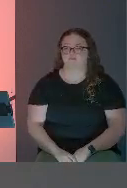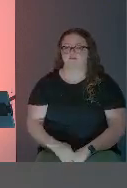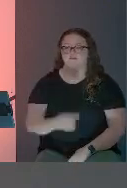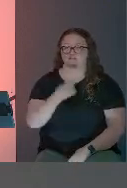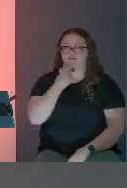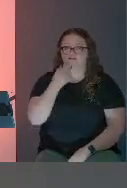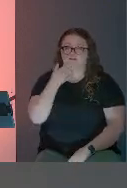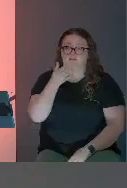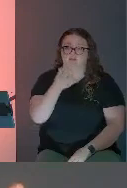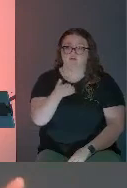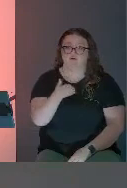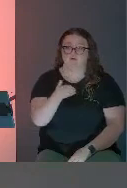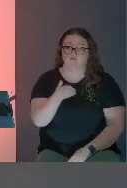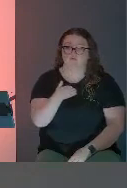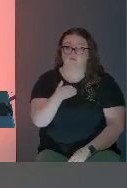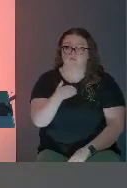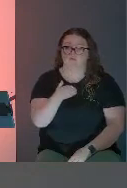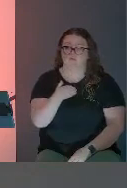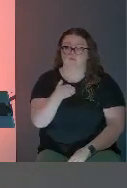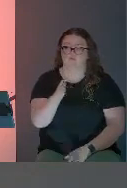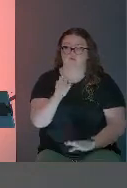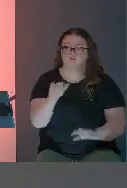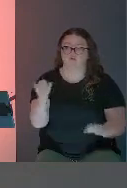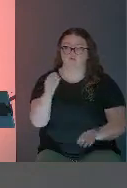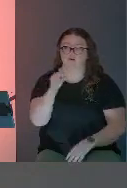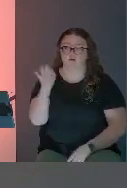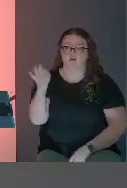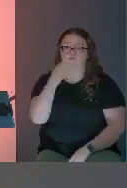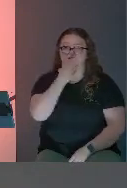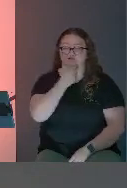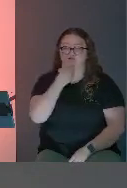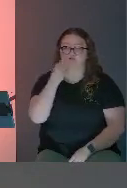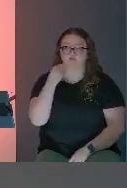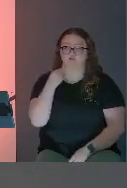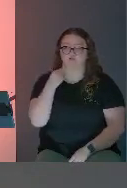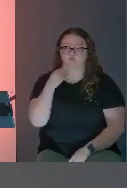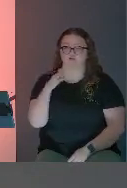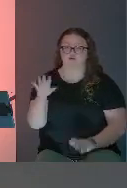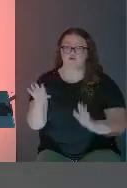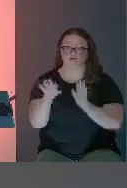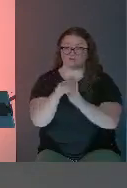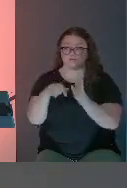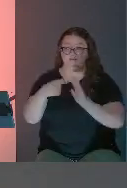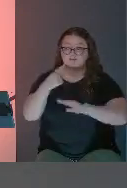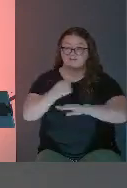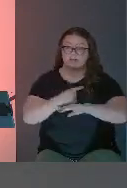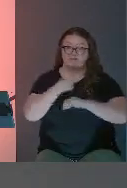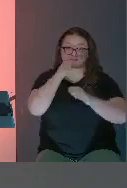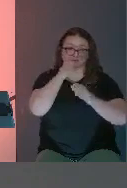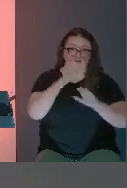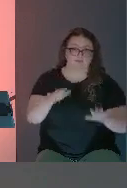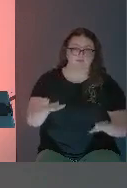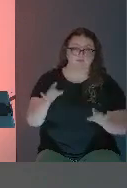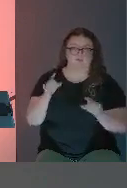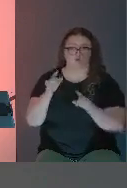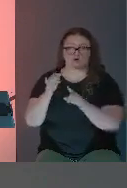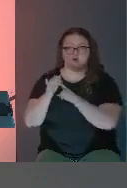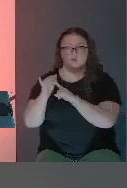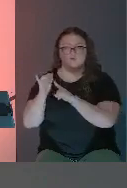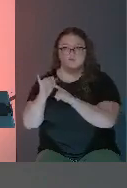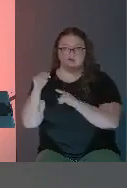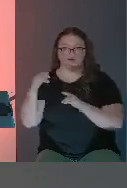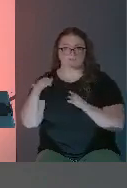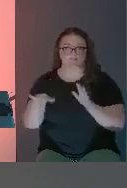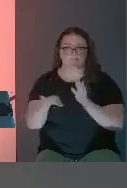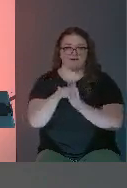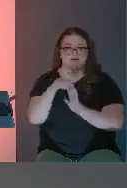is, children of Israel. Choose this day, blessing or cursing. Choose